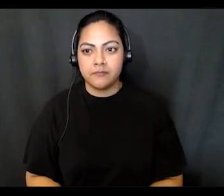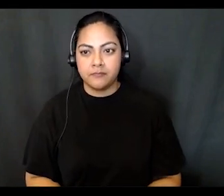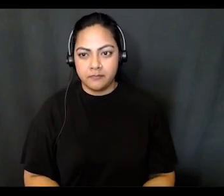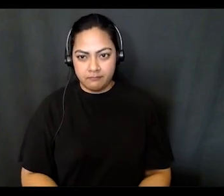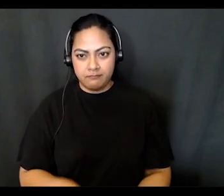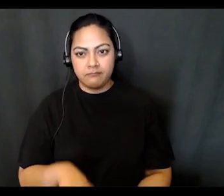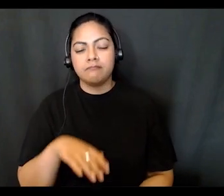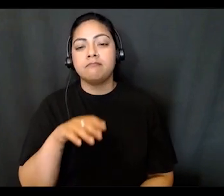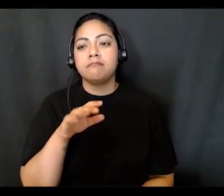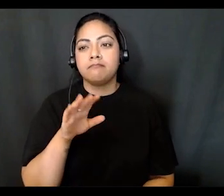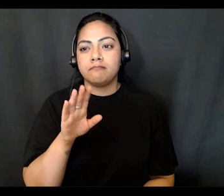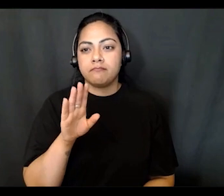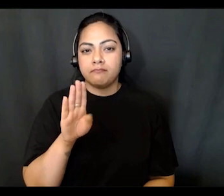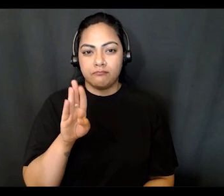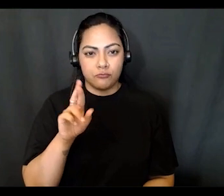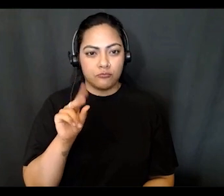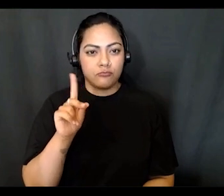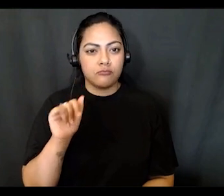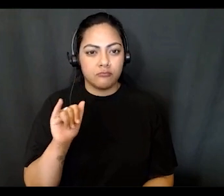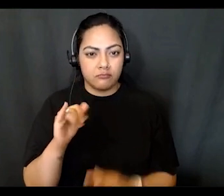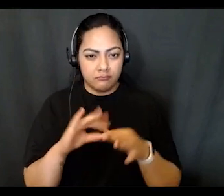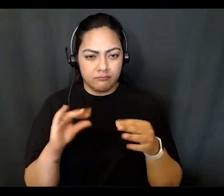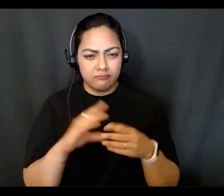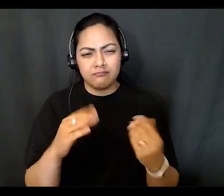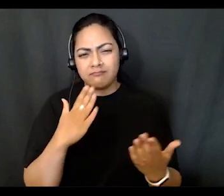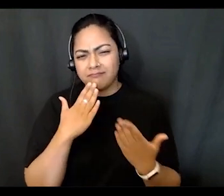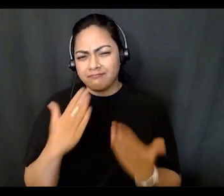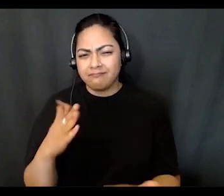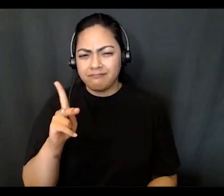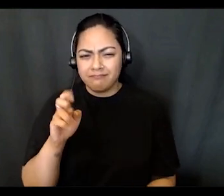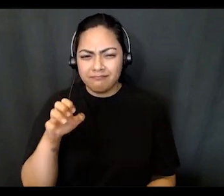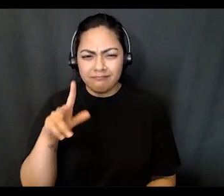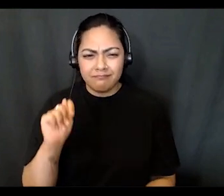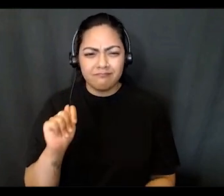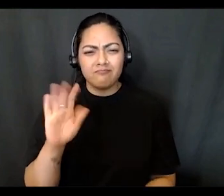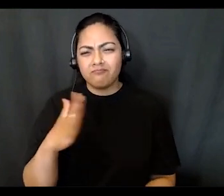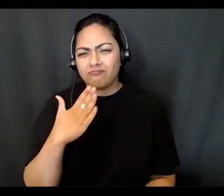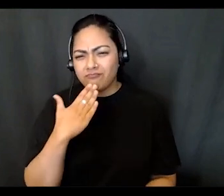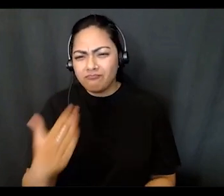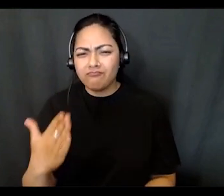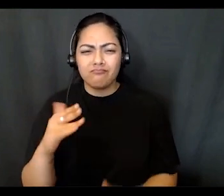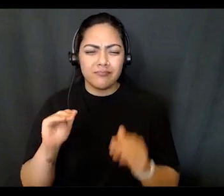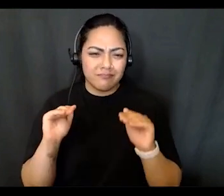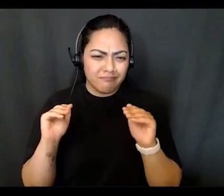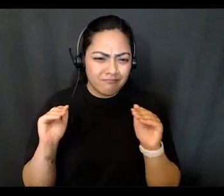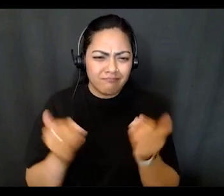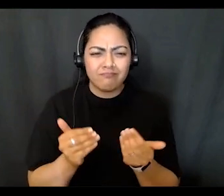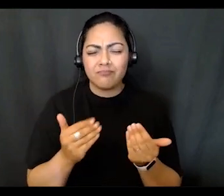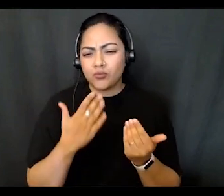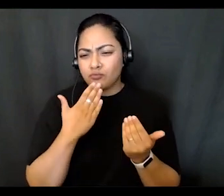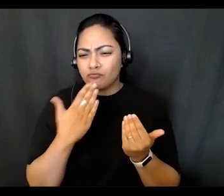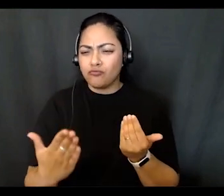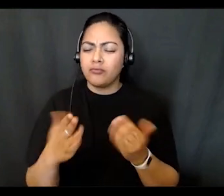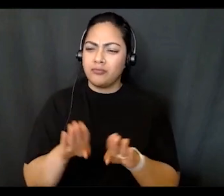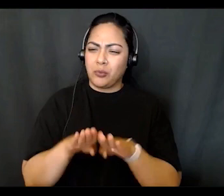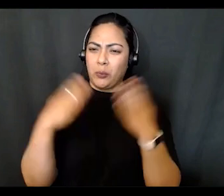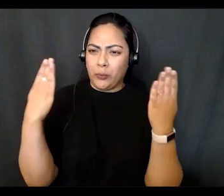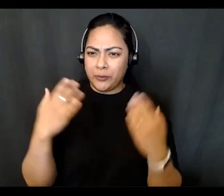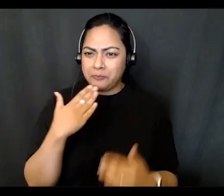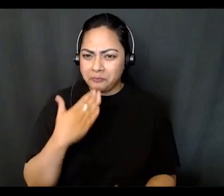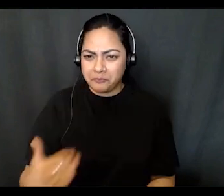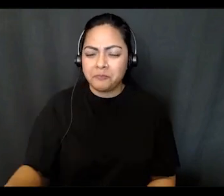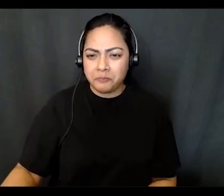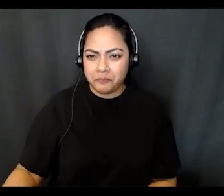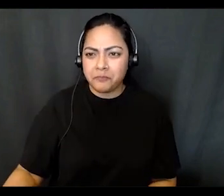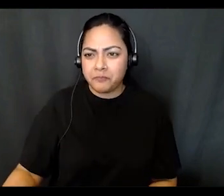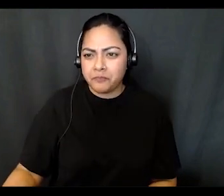Thank you, Kent, as always, for just such a good introduction and way to start us off.